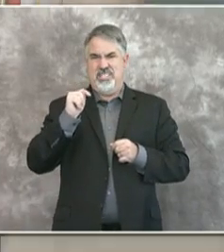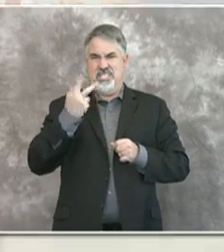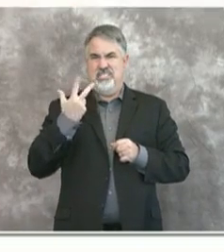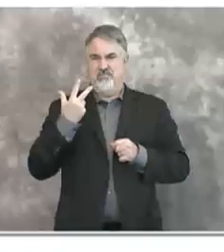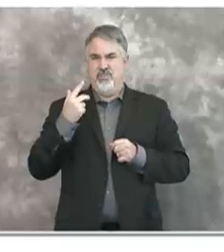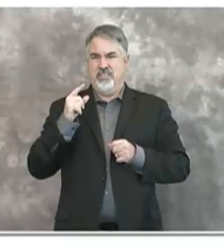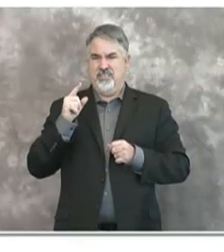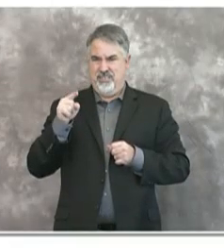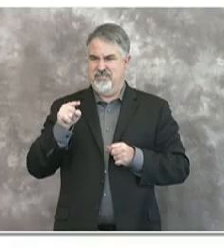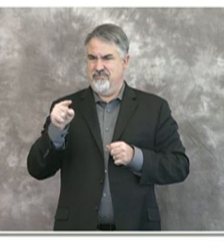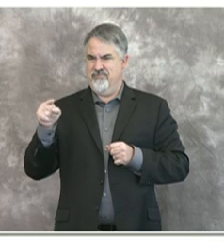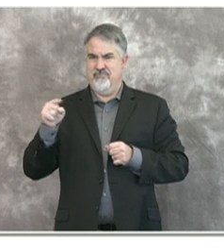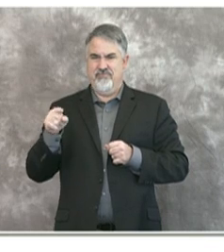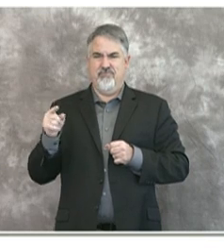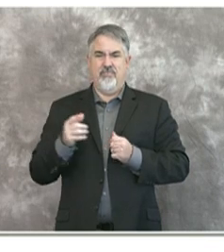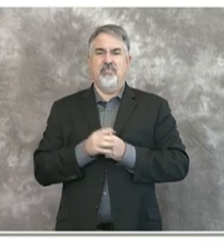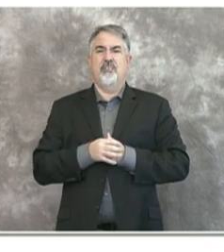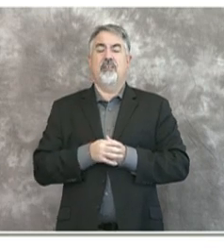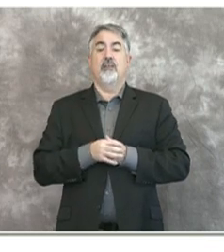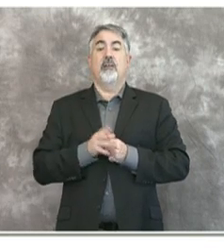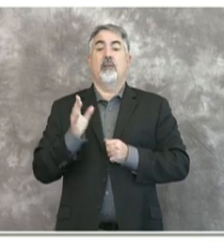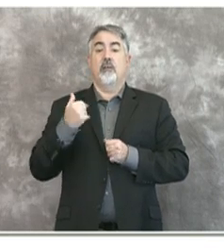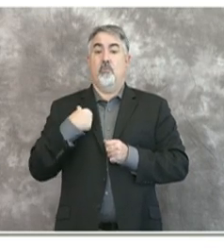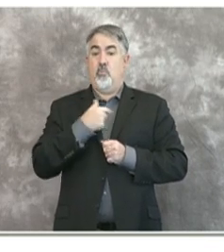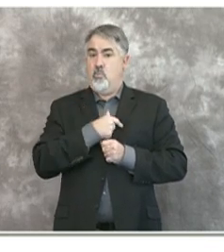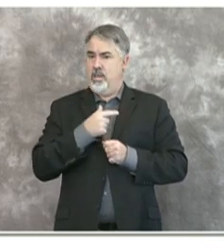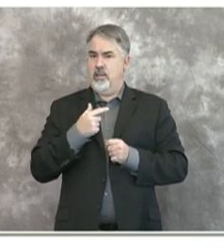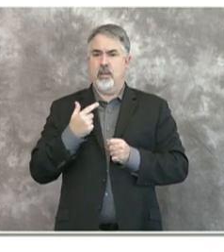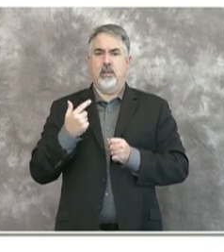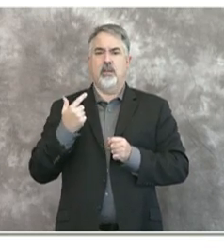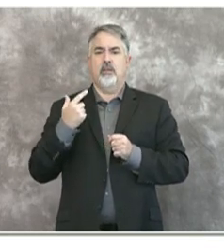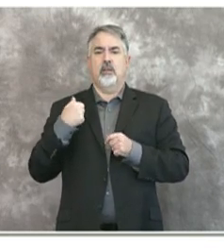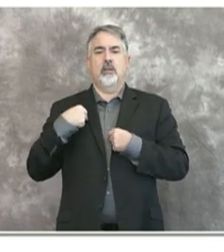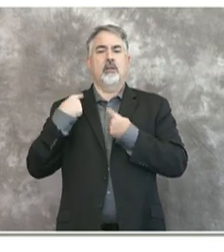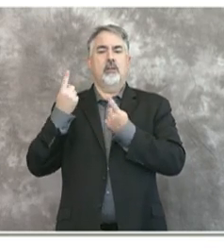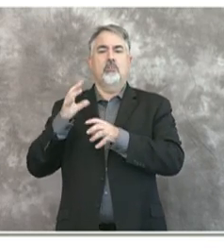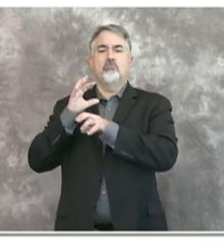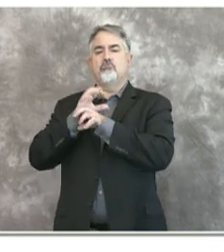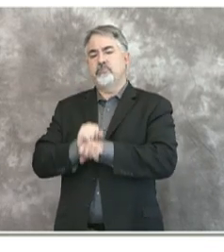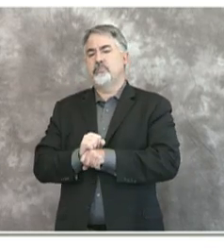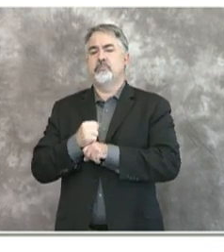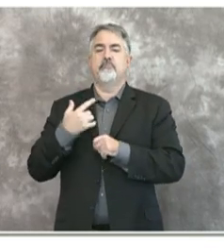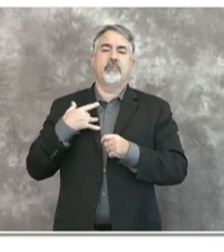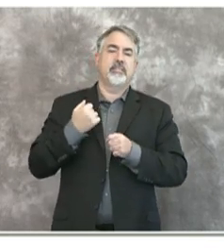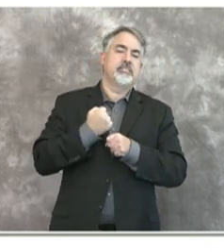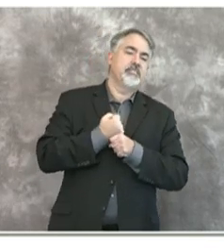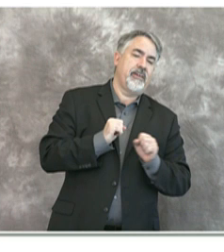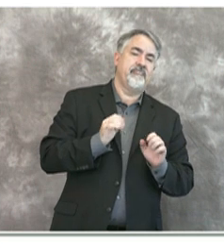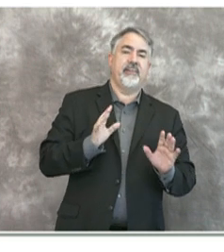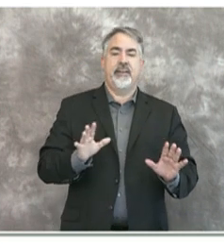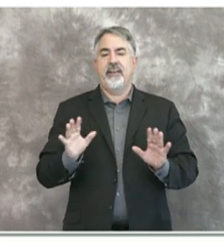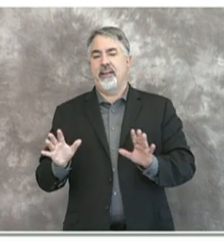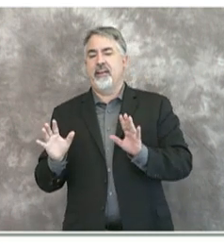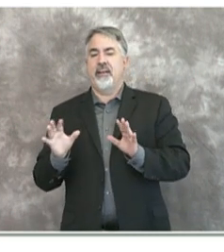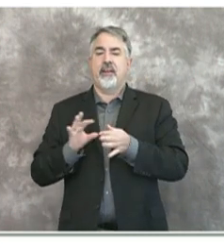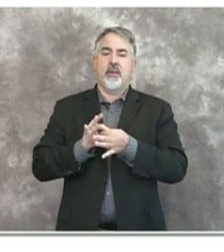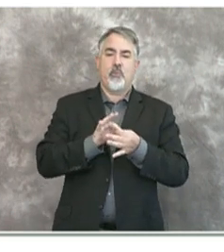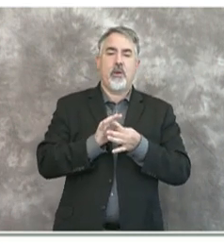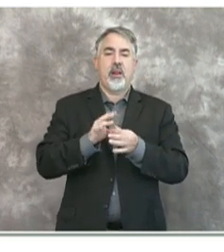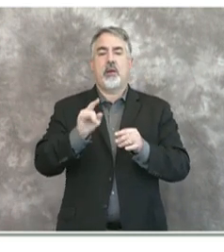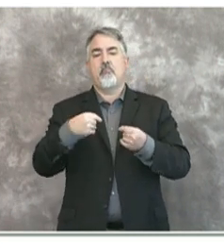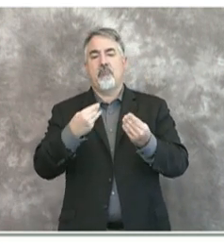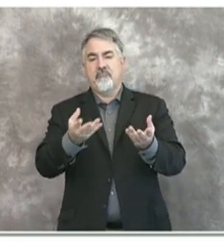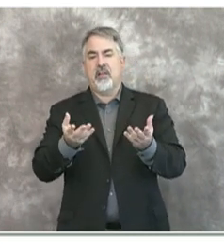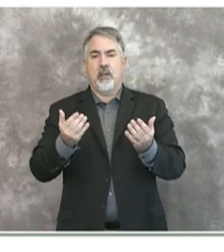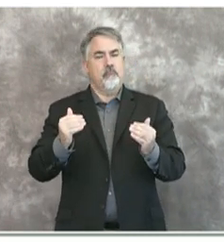T3. We're stepping up from our traditional role as the safety net to both coordinate and provide high levels of services in the form